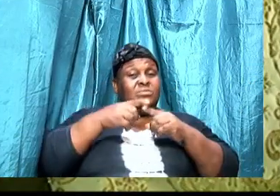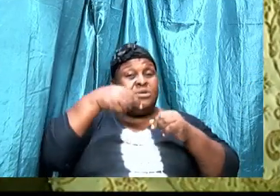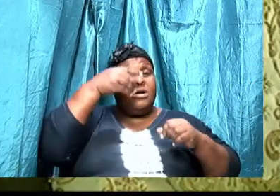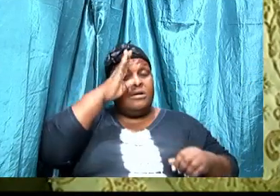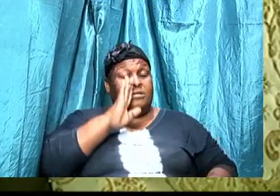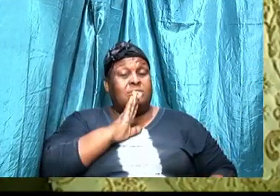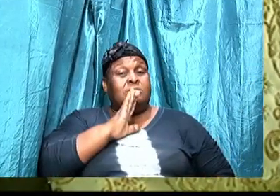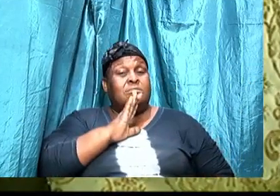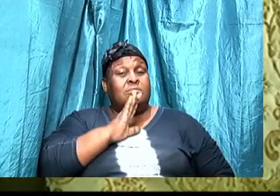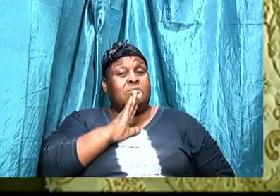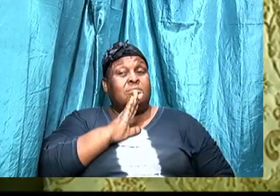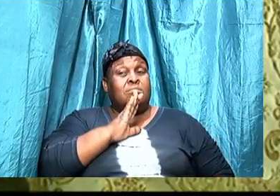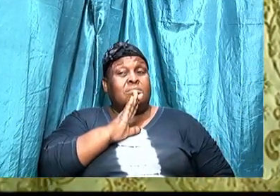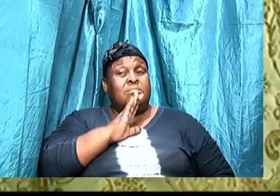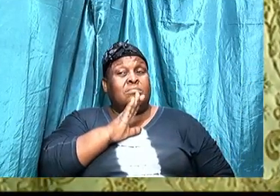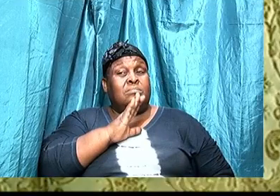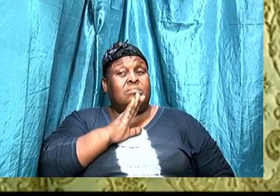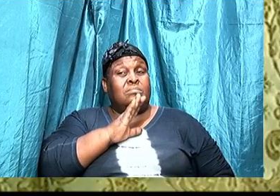to God.